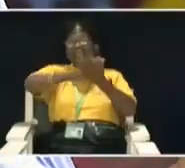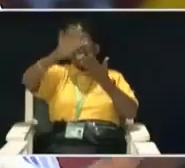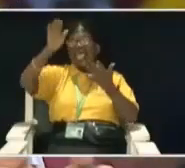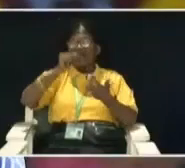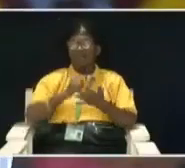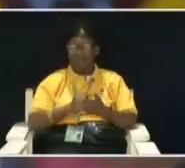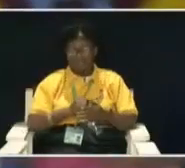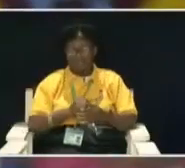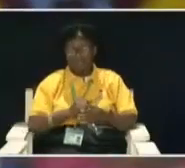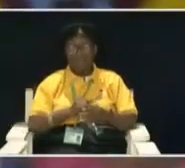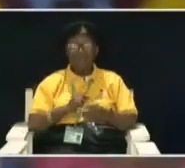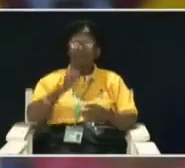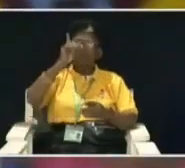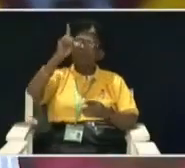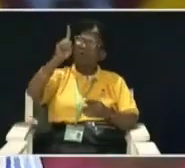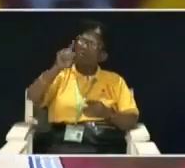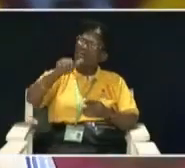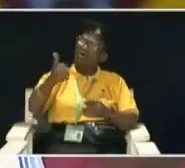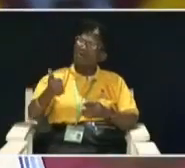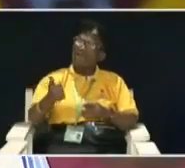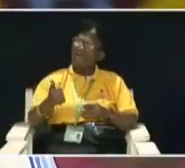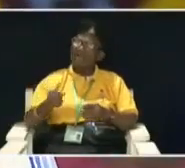And one other way he shields